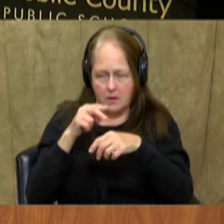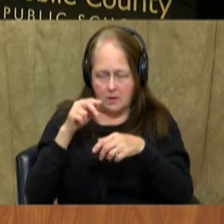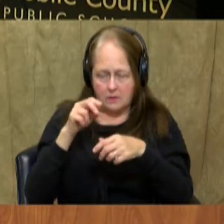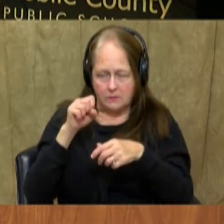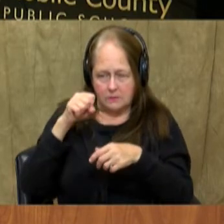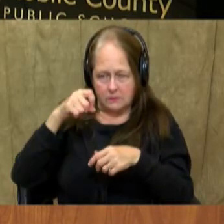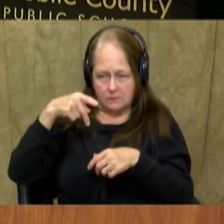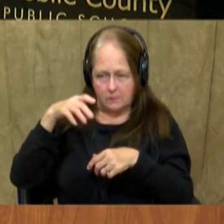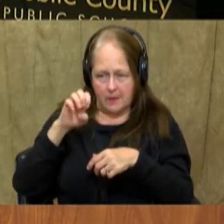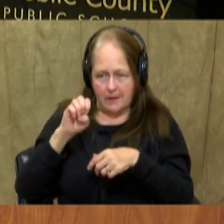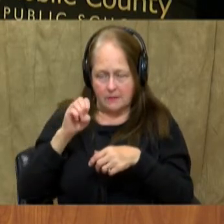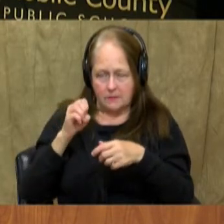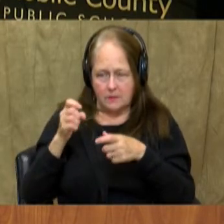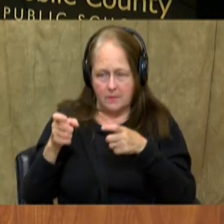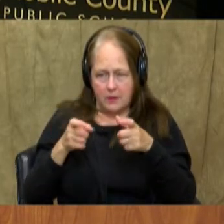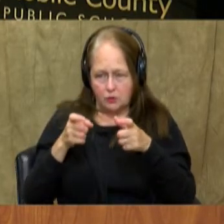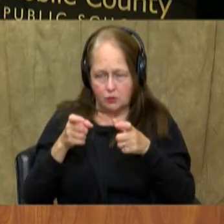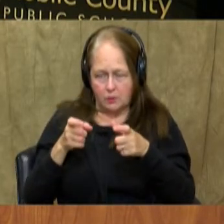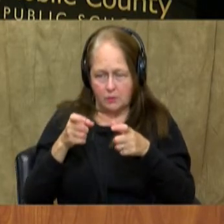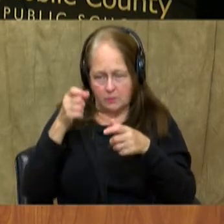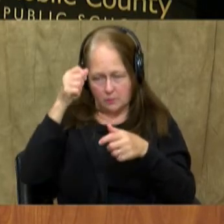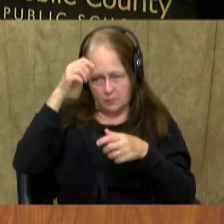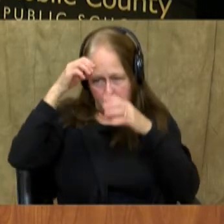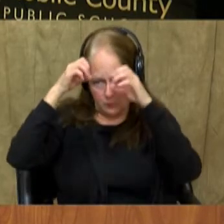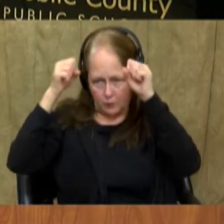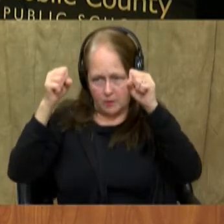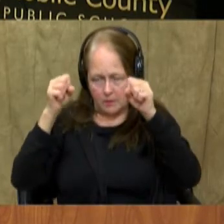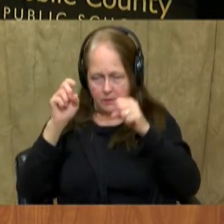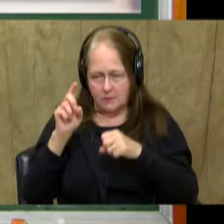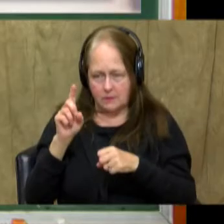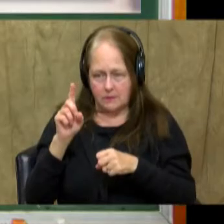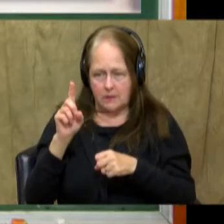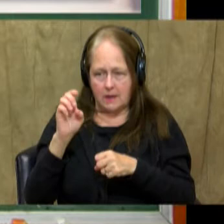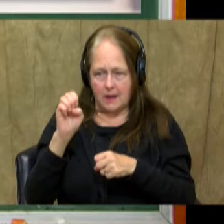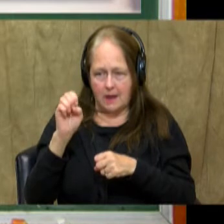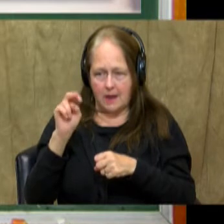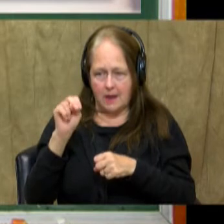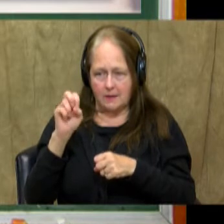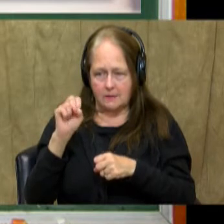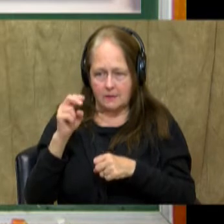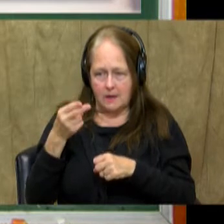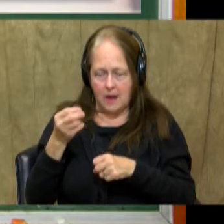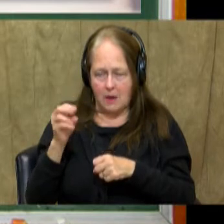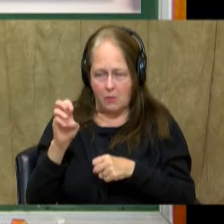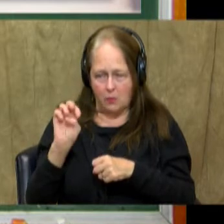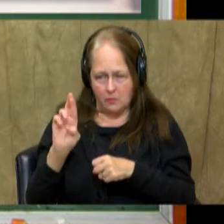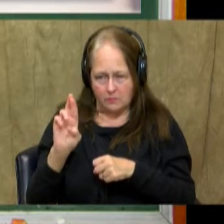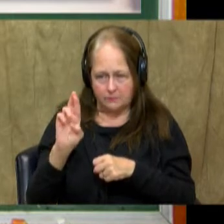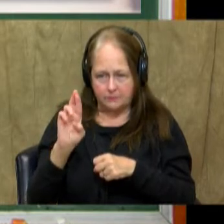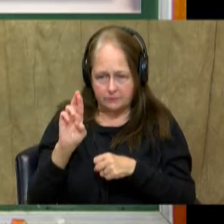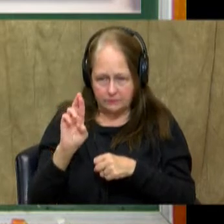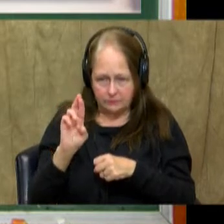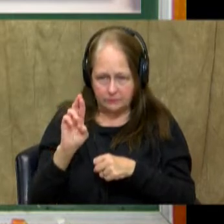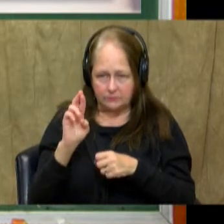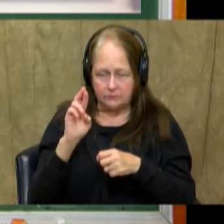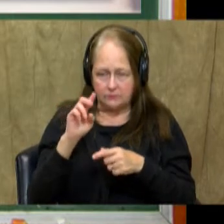Space Administration. It was founded under President Dwight D. Eisenhower's administration in 1958.